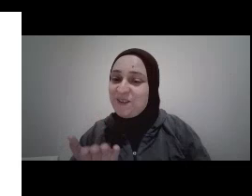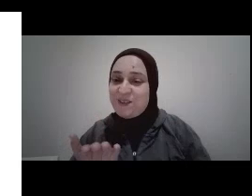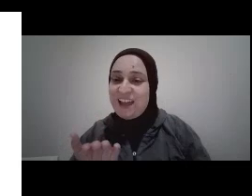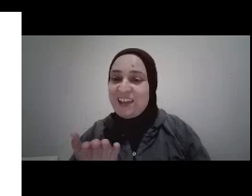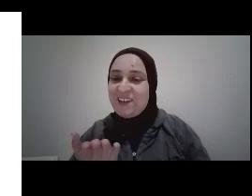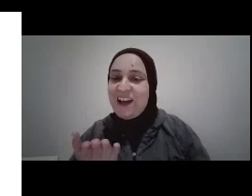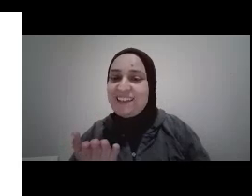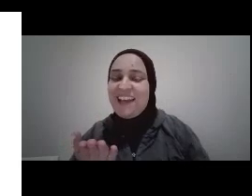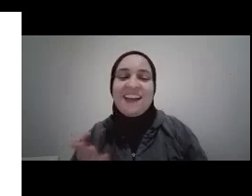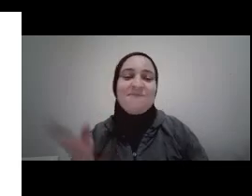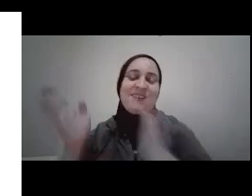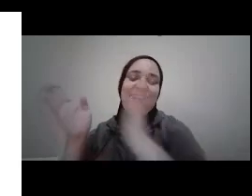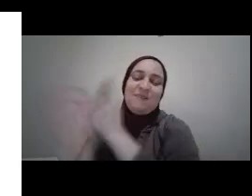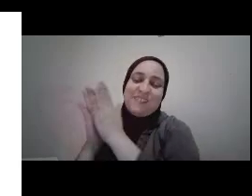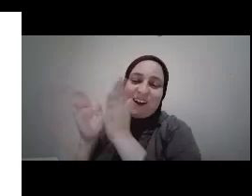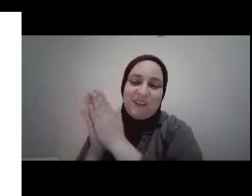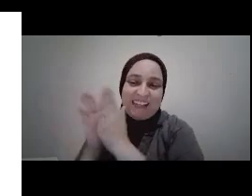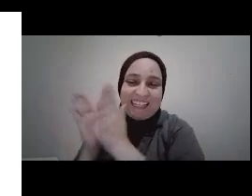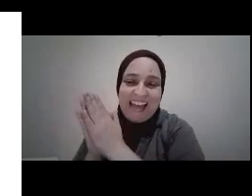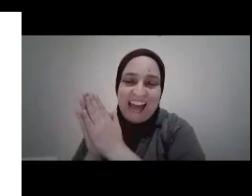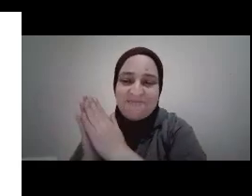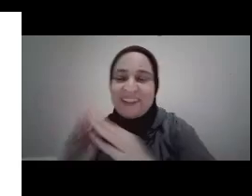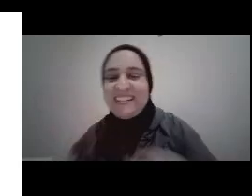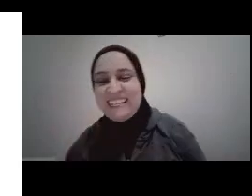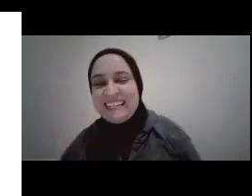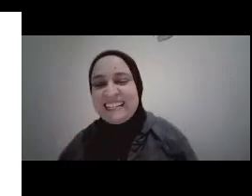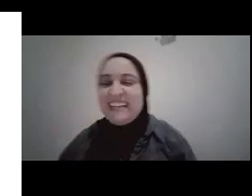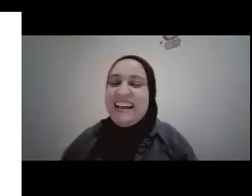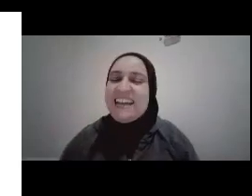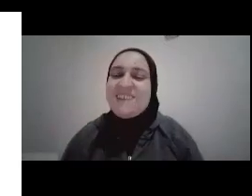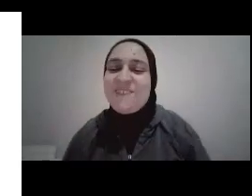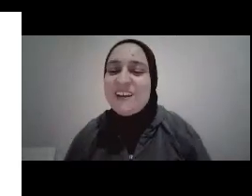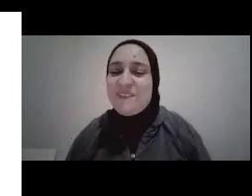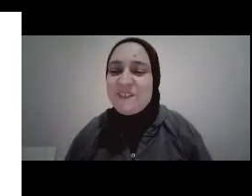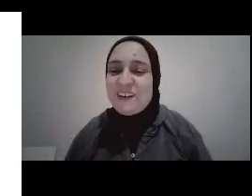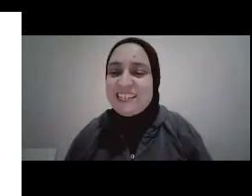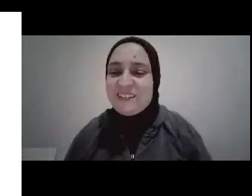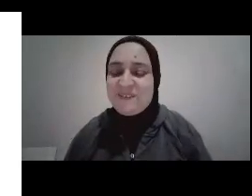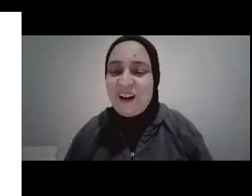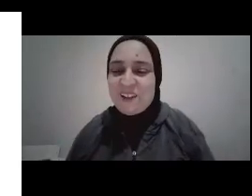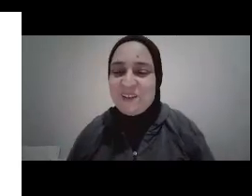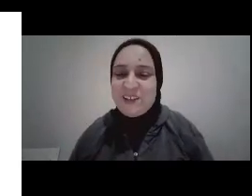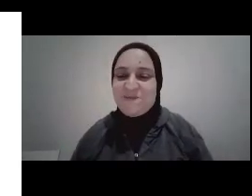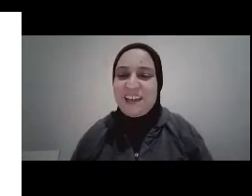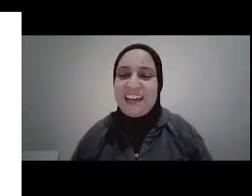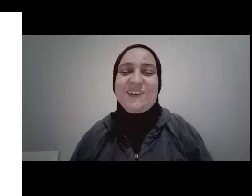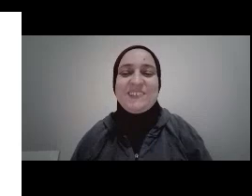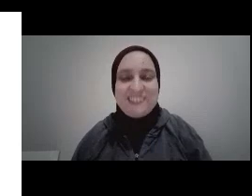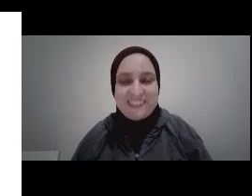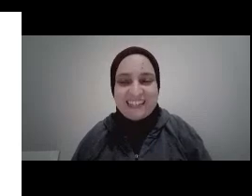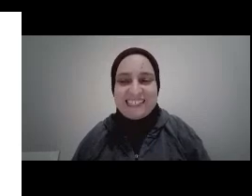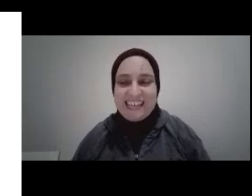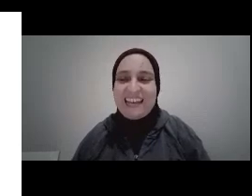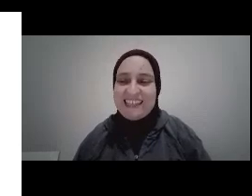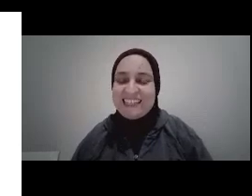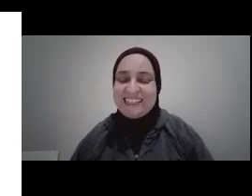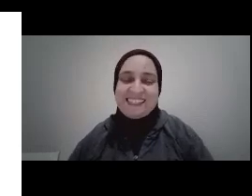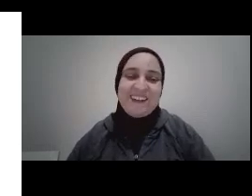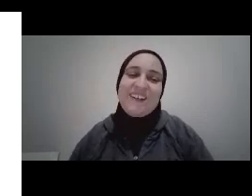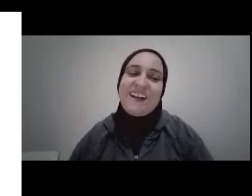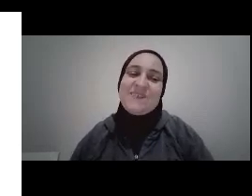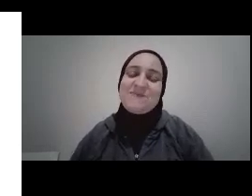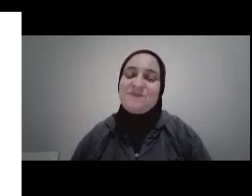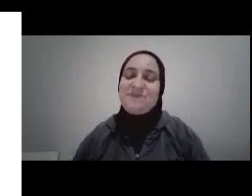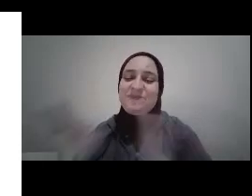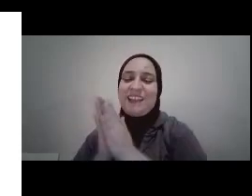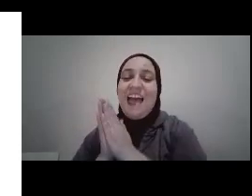sign for thank you at the end. I'm sorry. We'll start with a clap. Feel free to follow with me. It goes just like this. Here